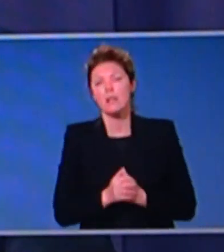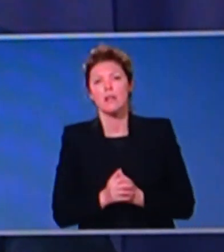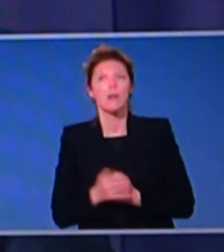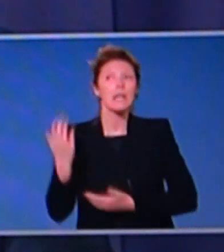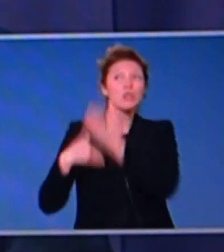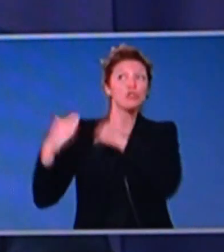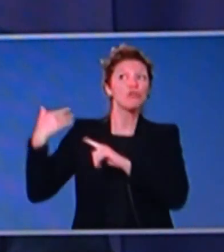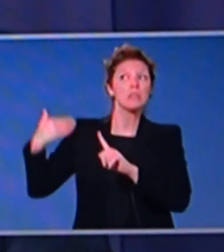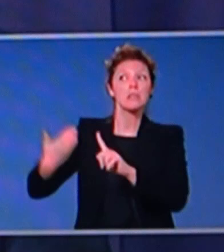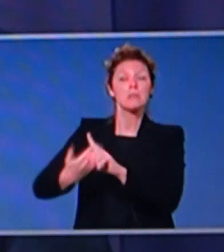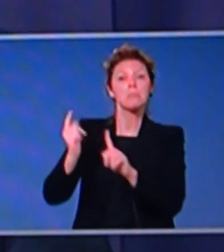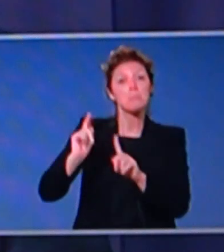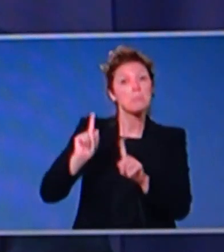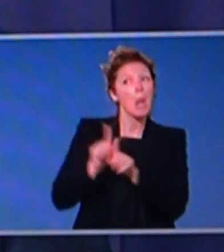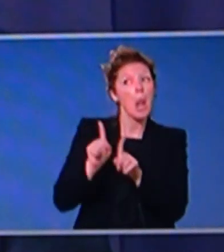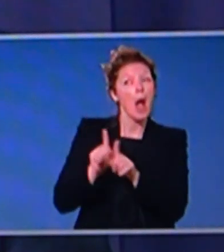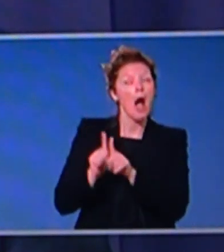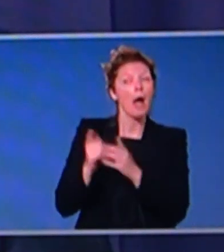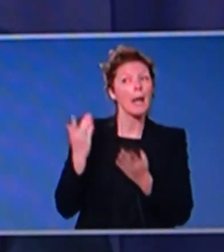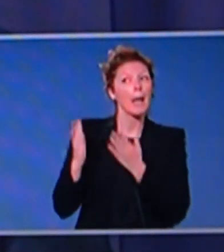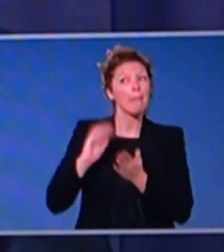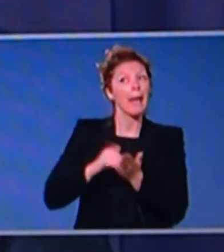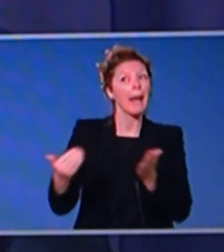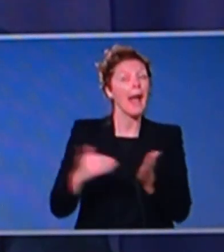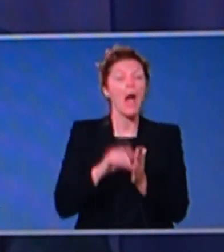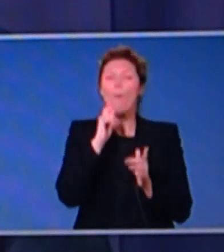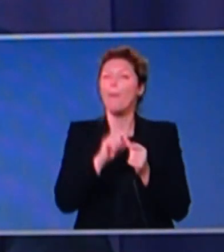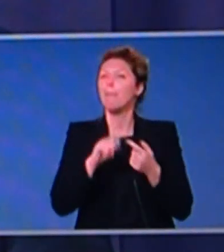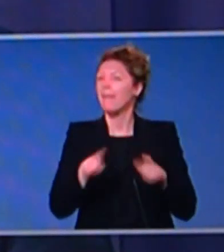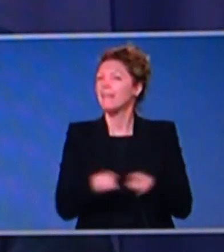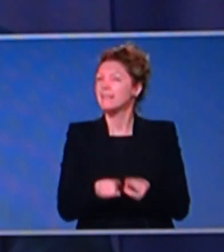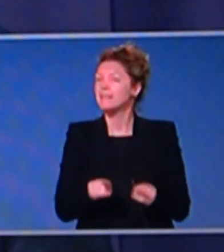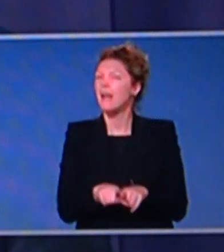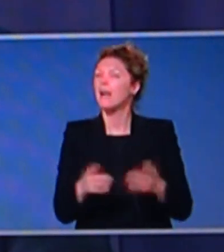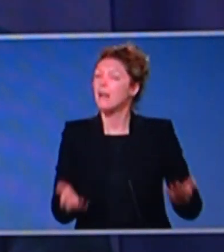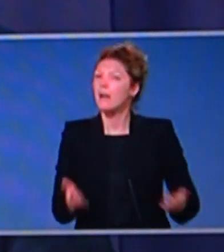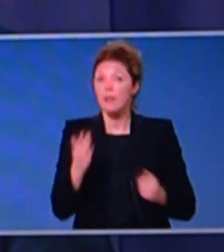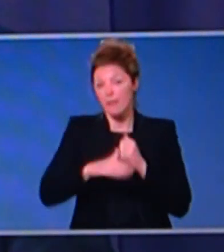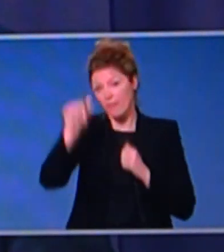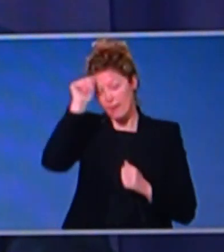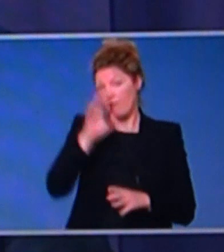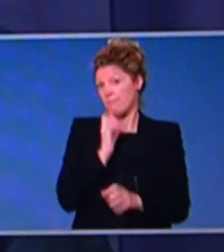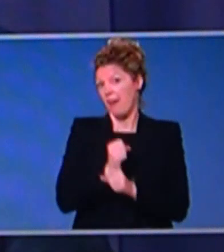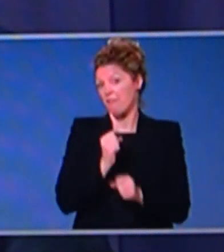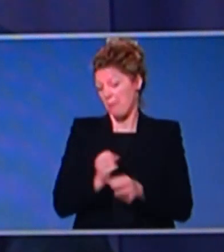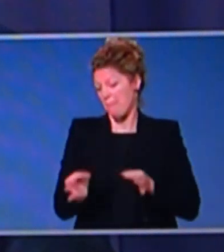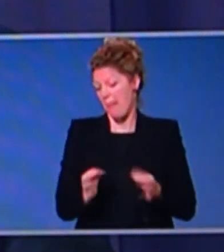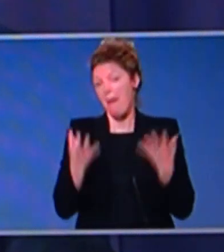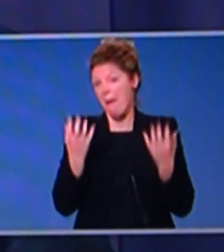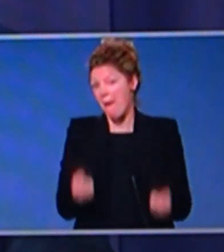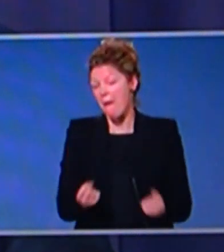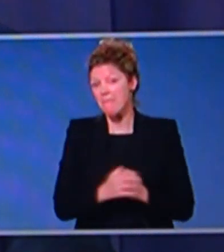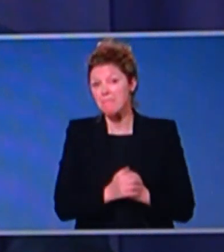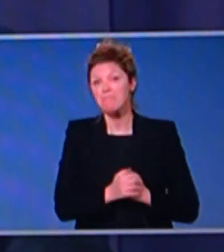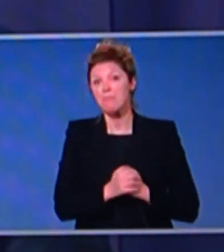history, and I think that would be the reasonable assessment. But that said, I mean, the government has a plan. We're